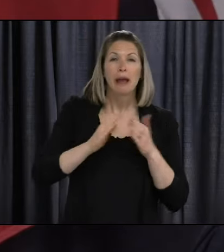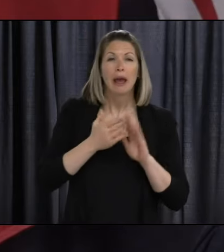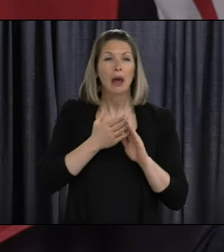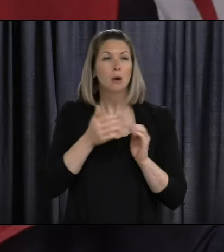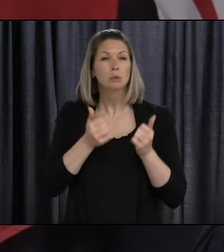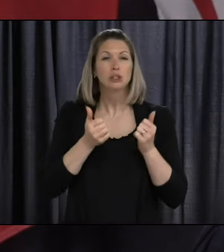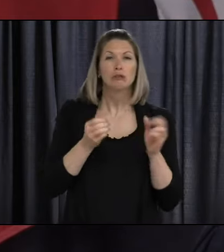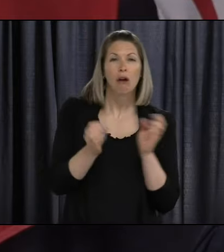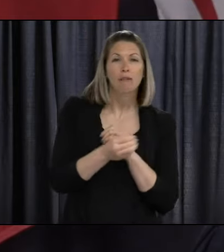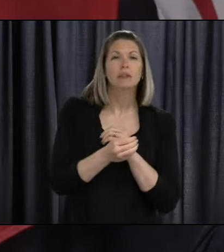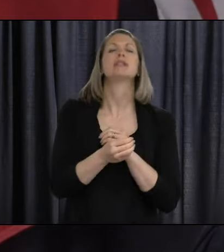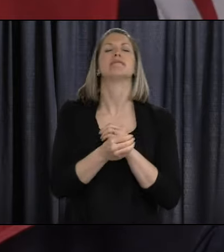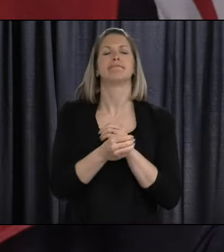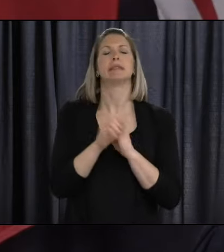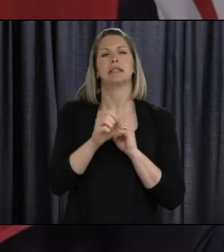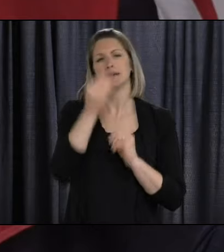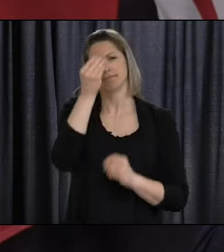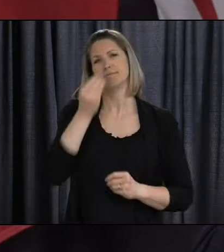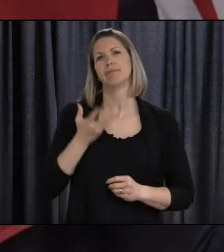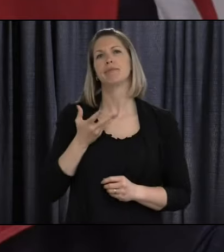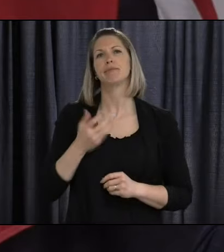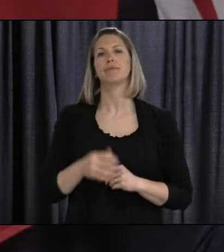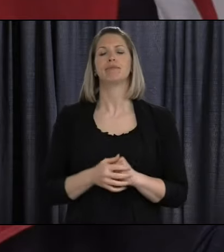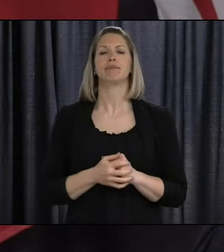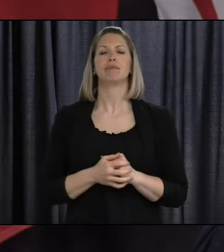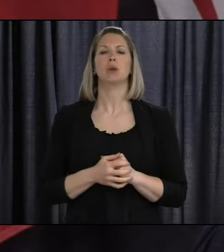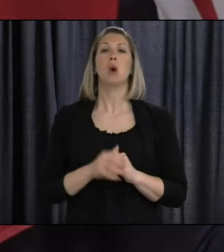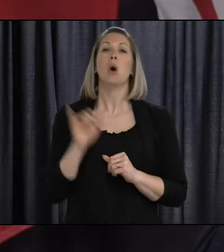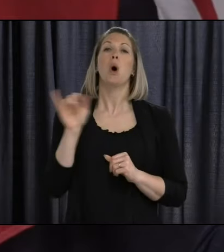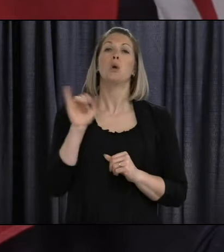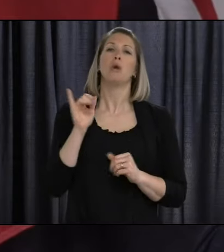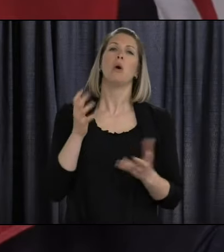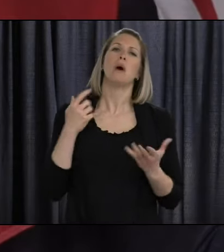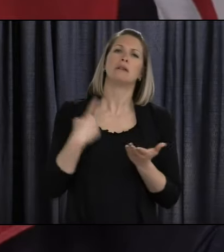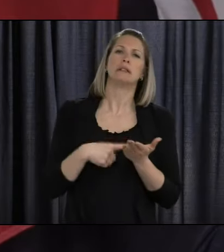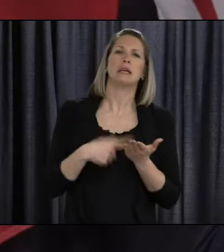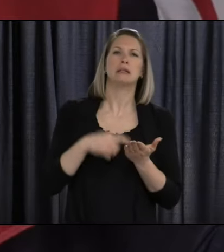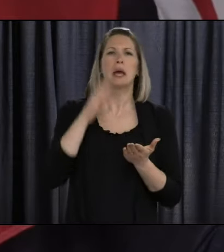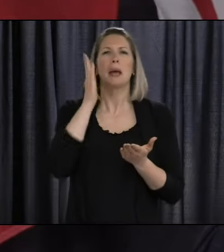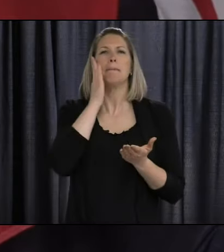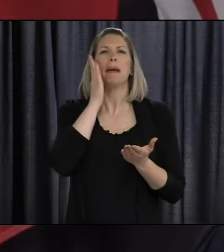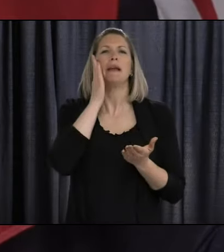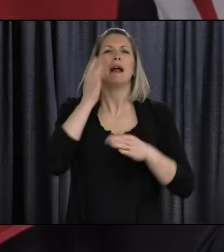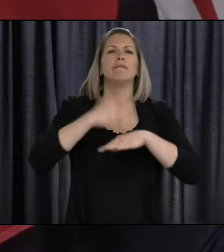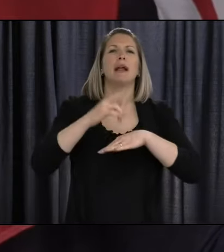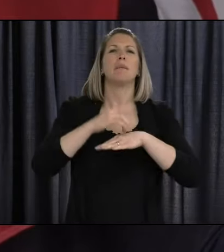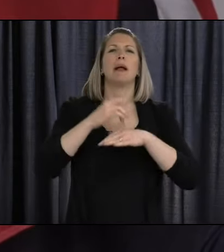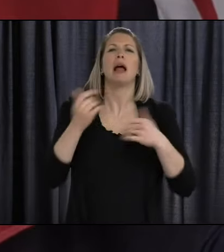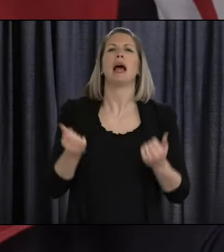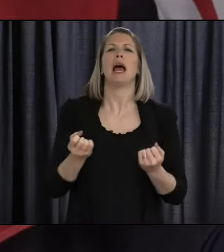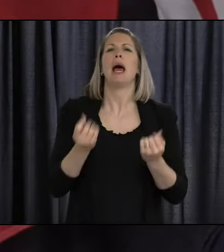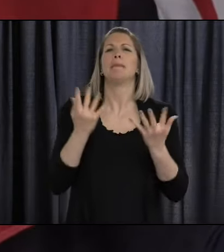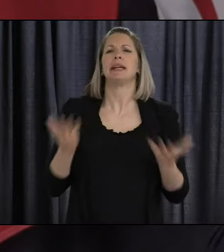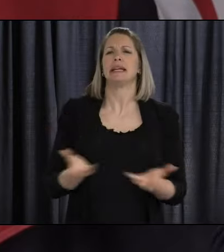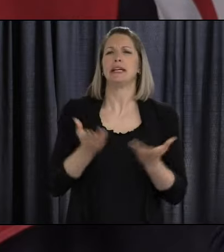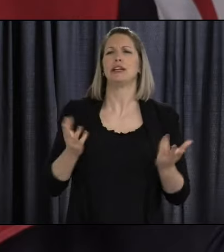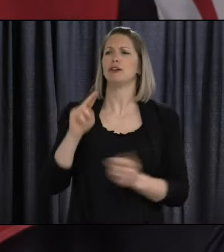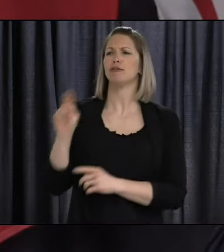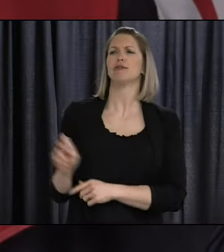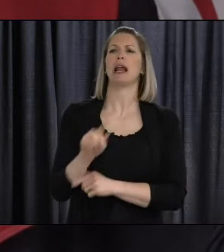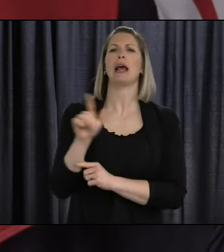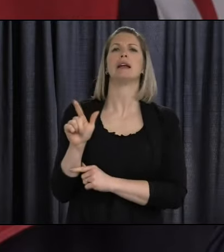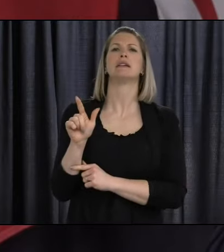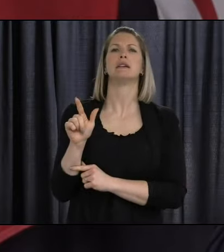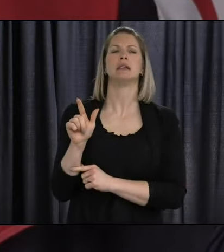just want to address for a few minutes the bed capacity for residents of Labrador. And it's something that I've had discussions with and is